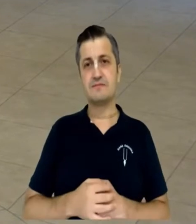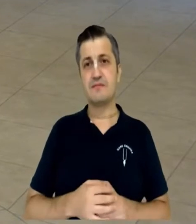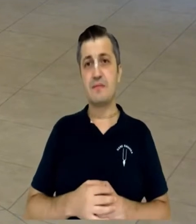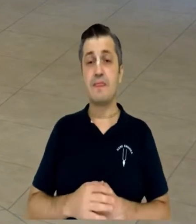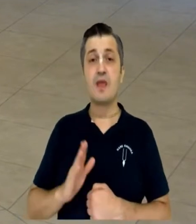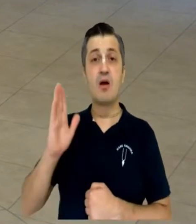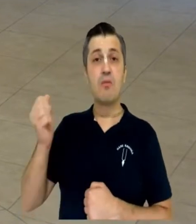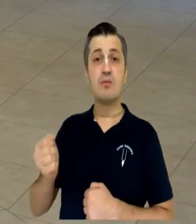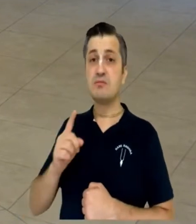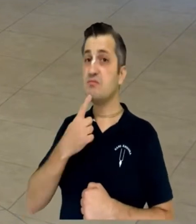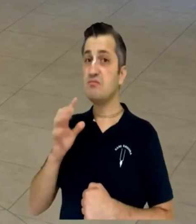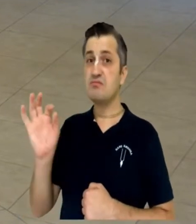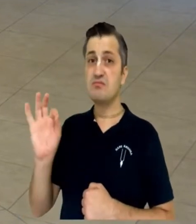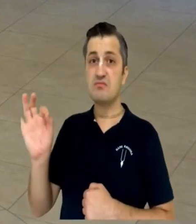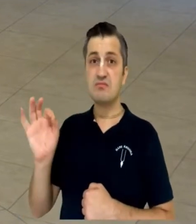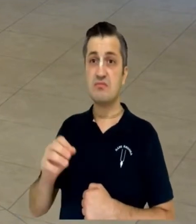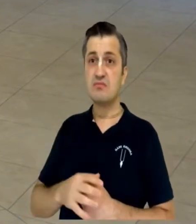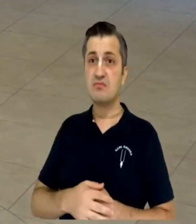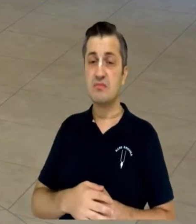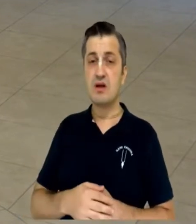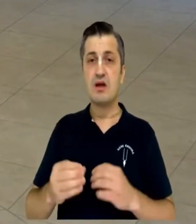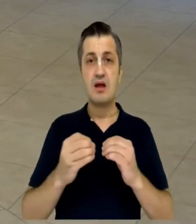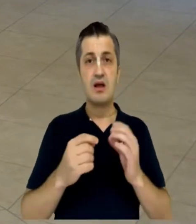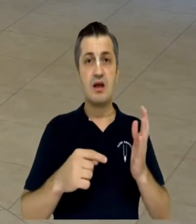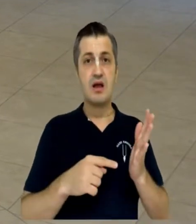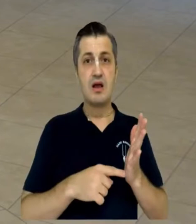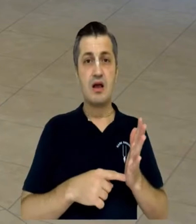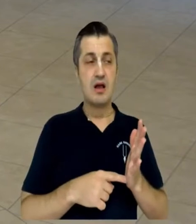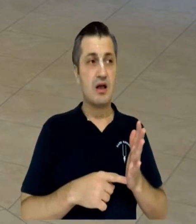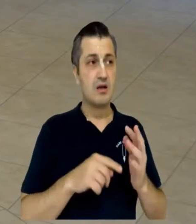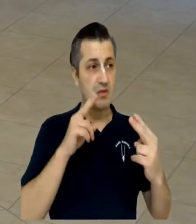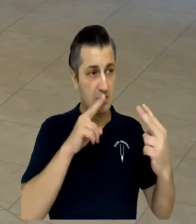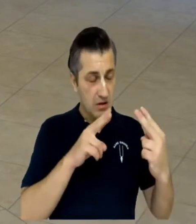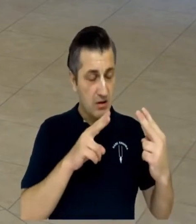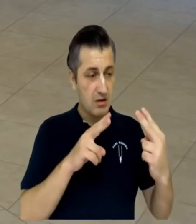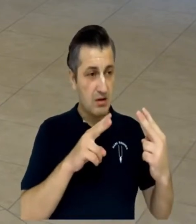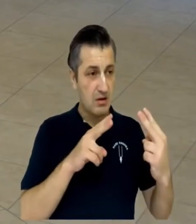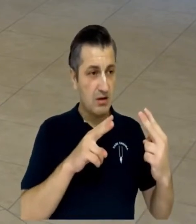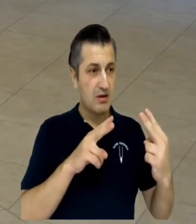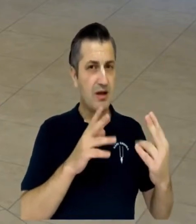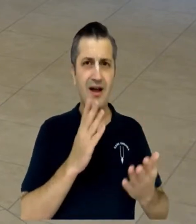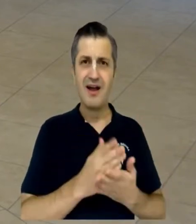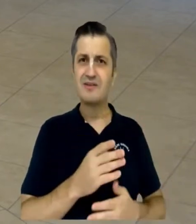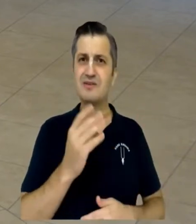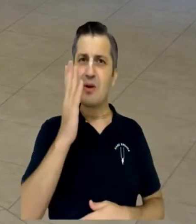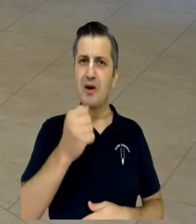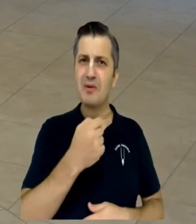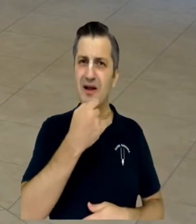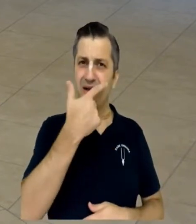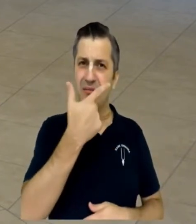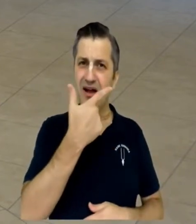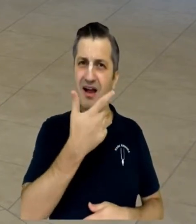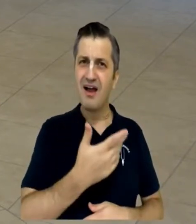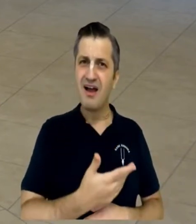anything, and then he was slowly opening his eyes and looking into Srila Prabhupada's face, and he saw that Srila Prabhupada was actually smiling. And from